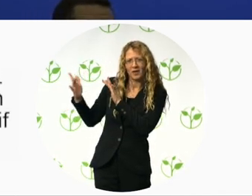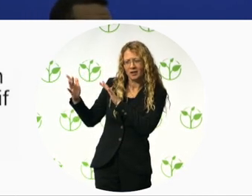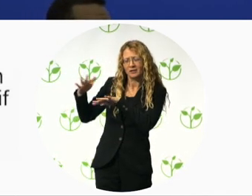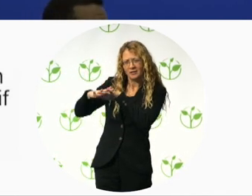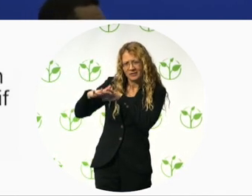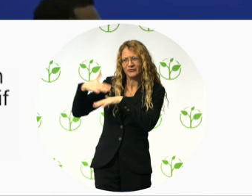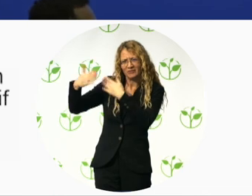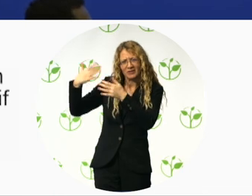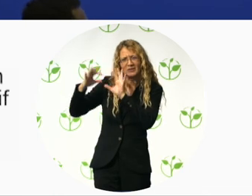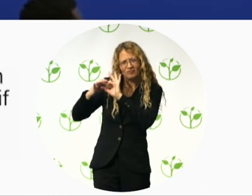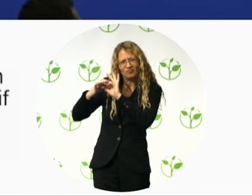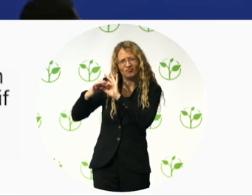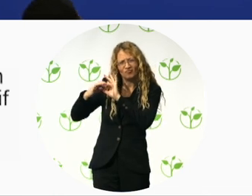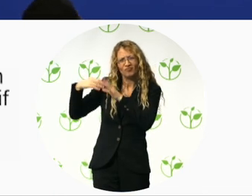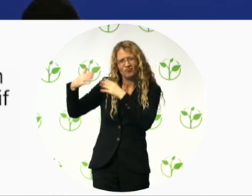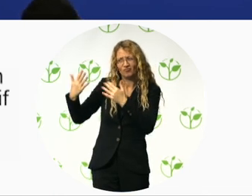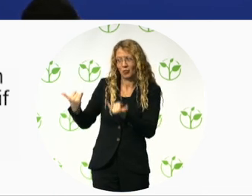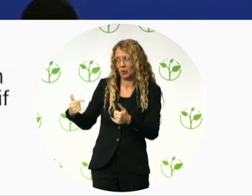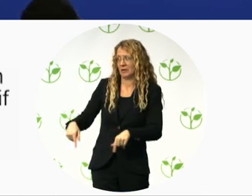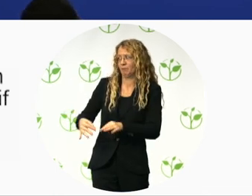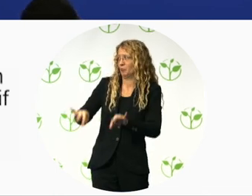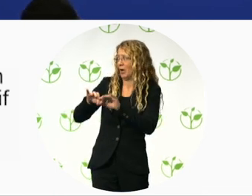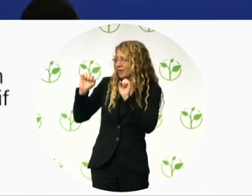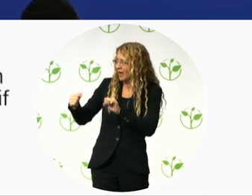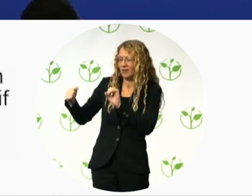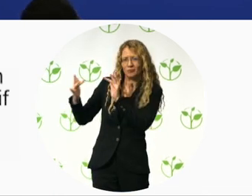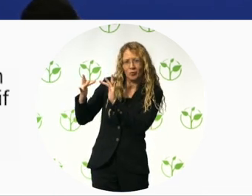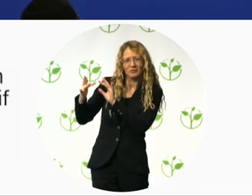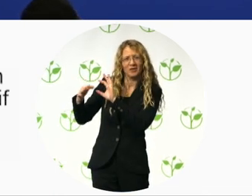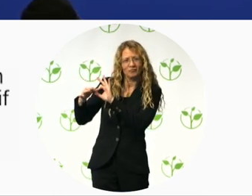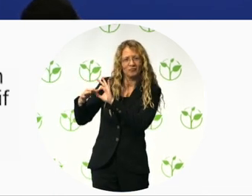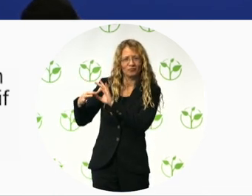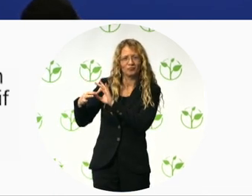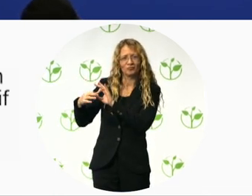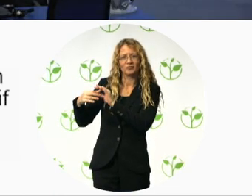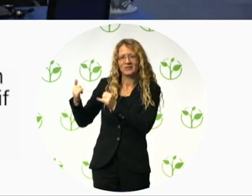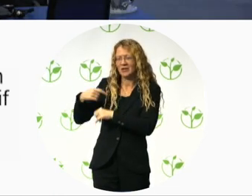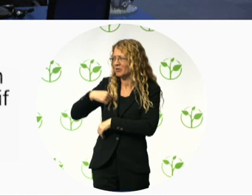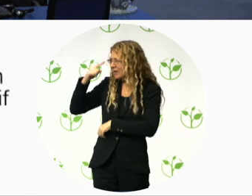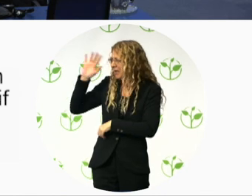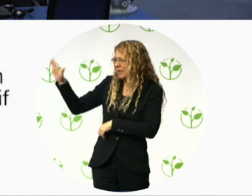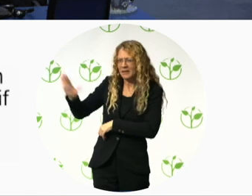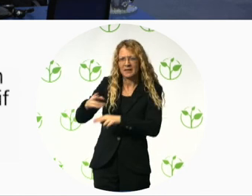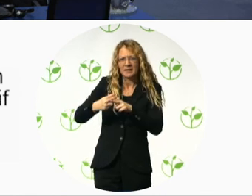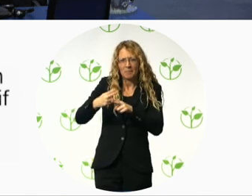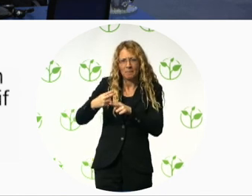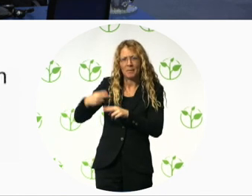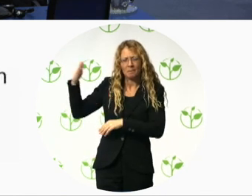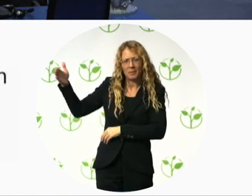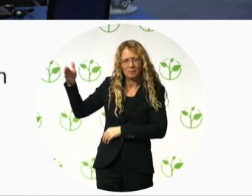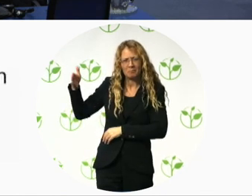So thank you very much. I'm going to make sure I don't miss anybody. Jonat, Lorenzo, Stephen, who else have I got?